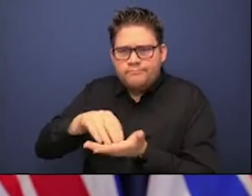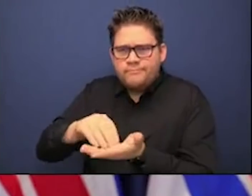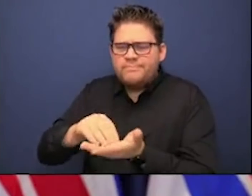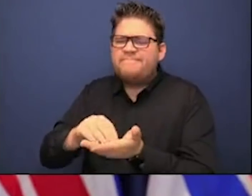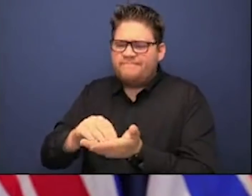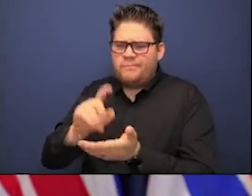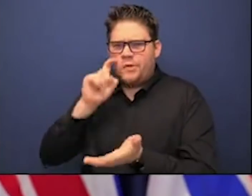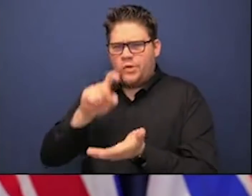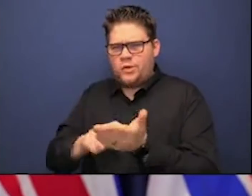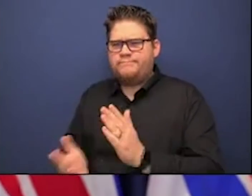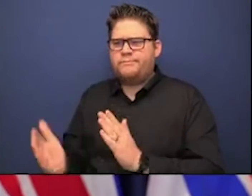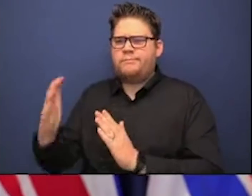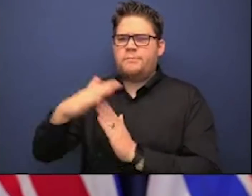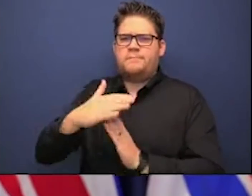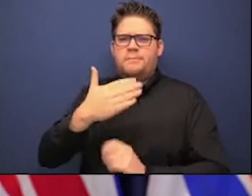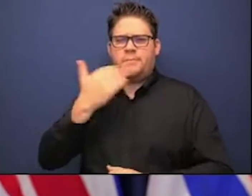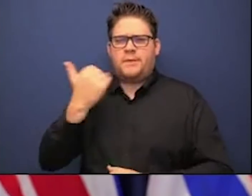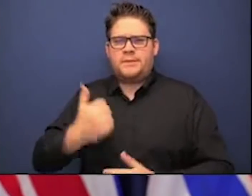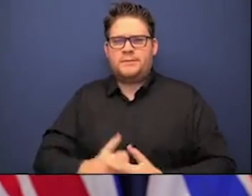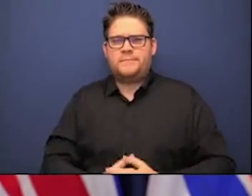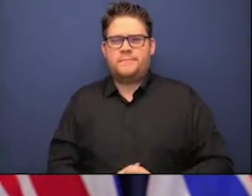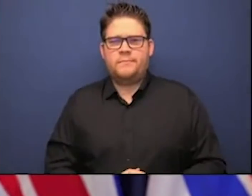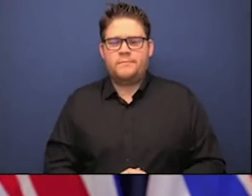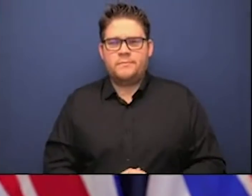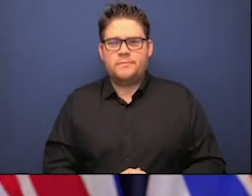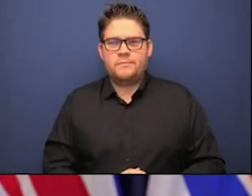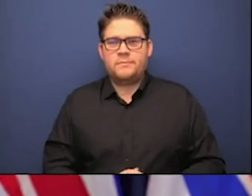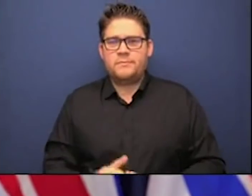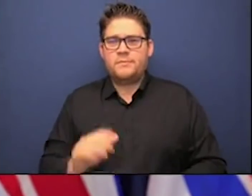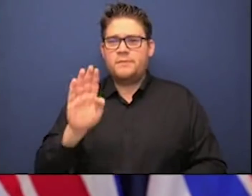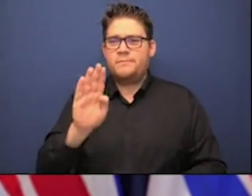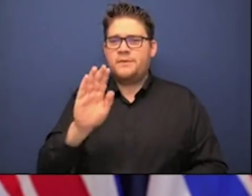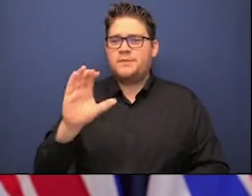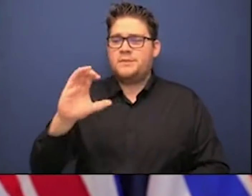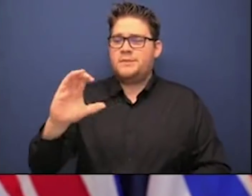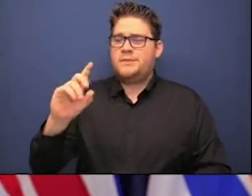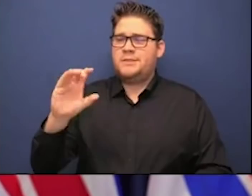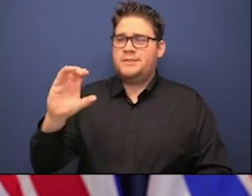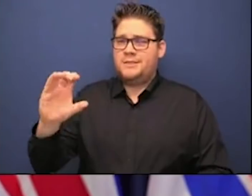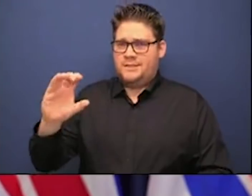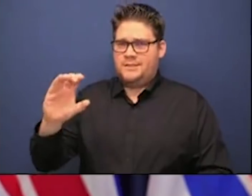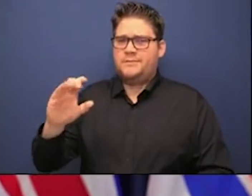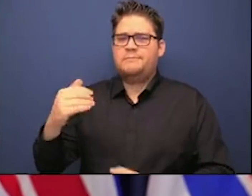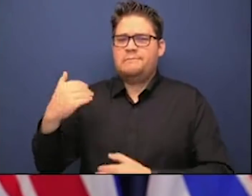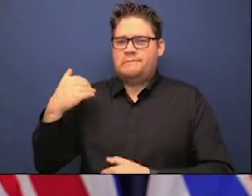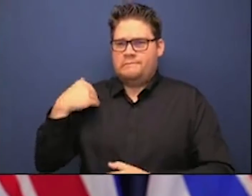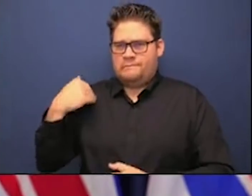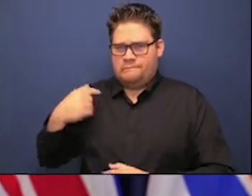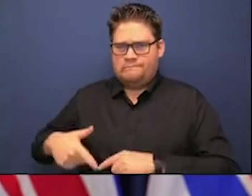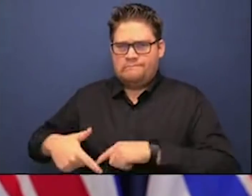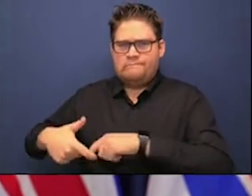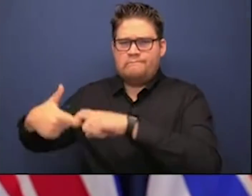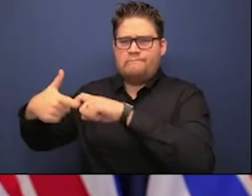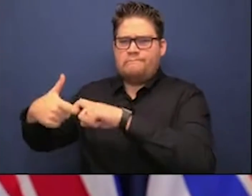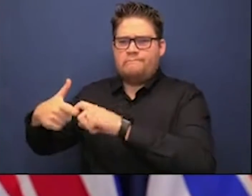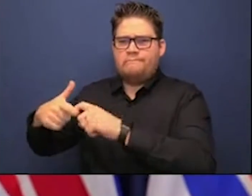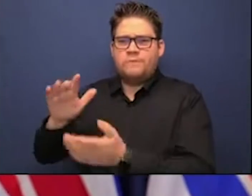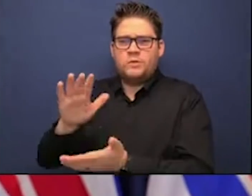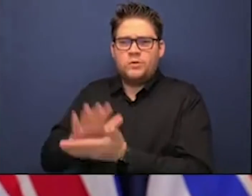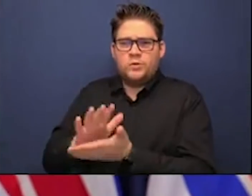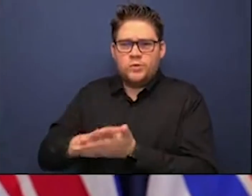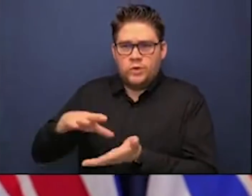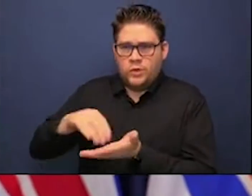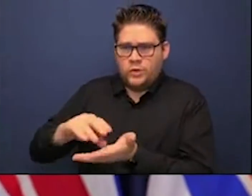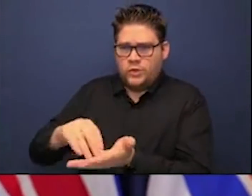in September 2020 told us that the suspension of learning in March and April had a profound and dislocating impact on the lives of